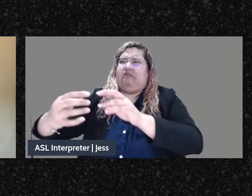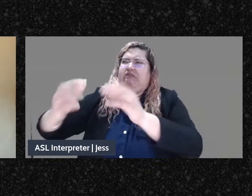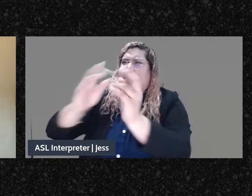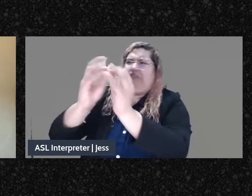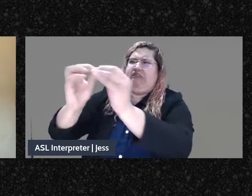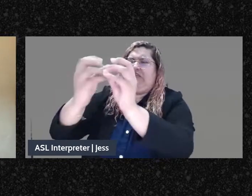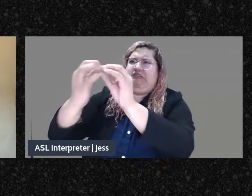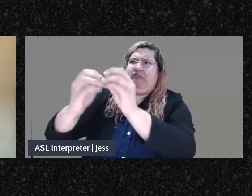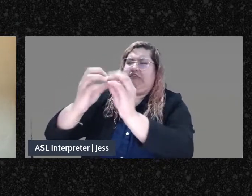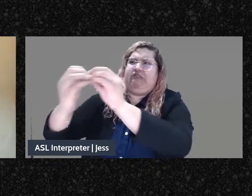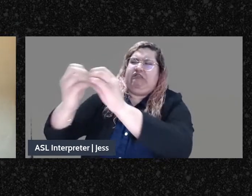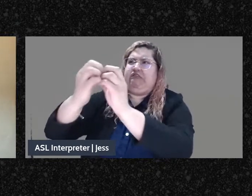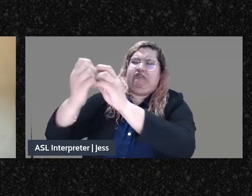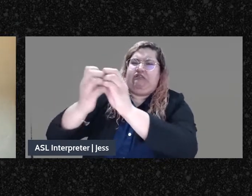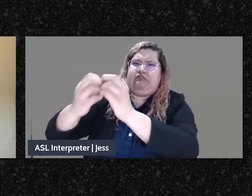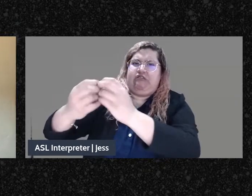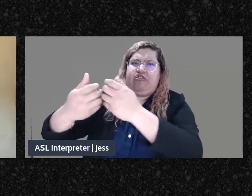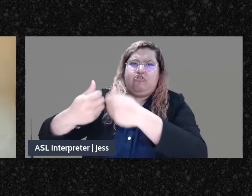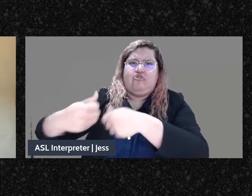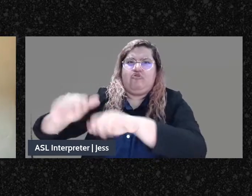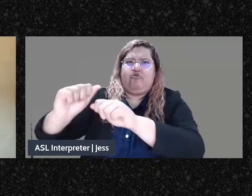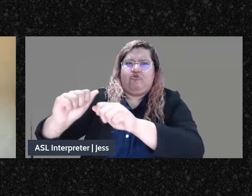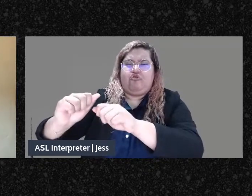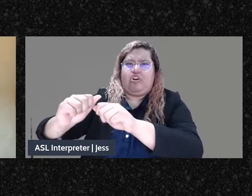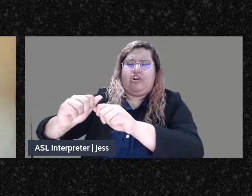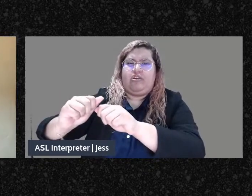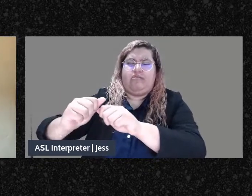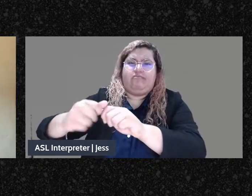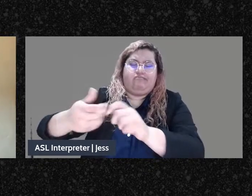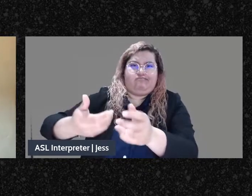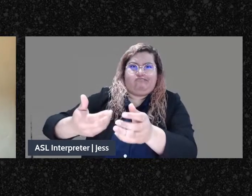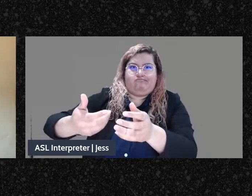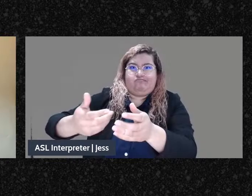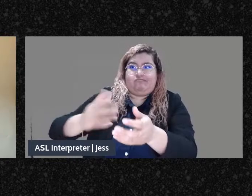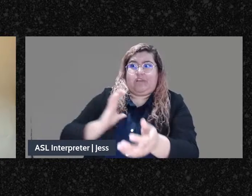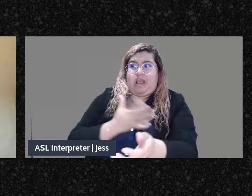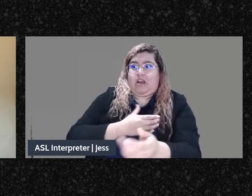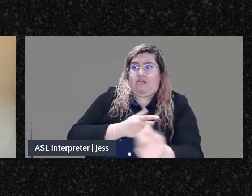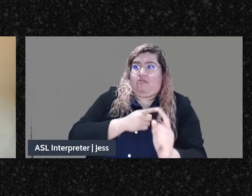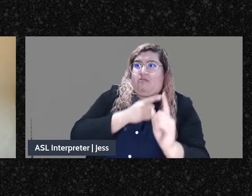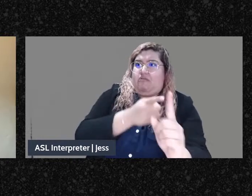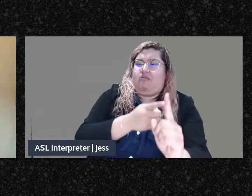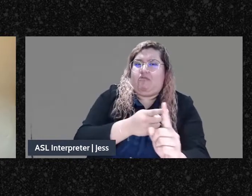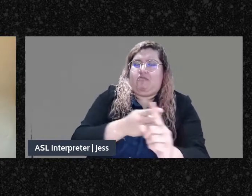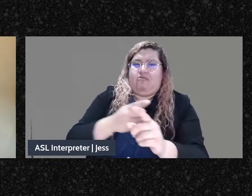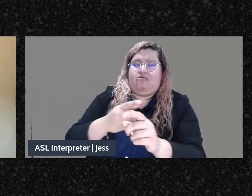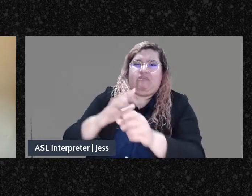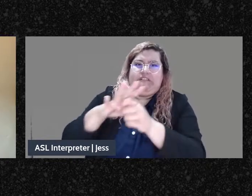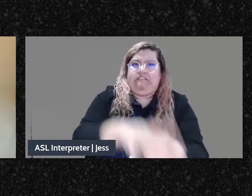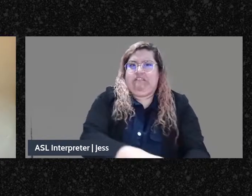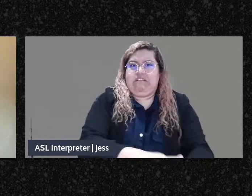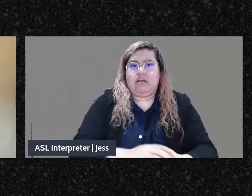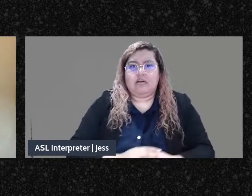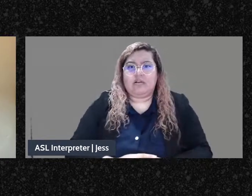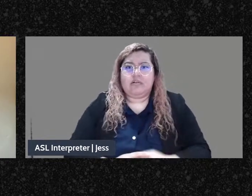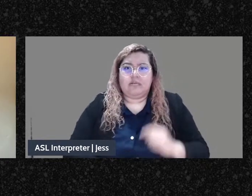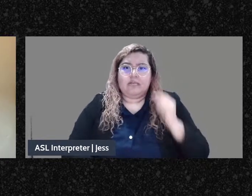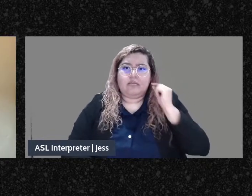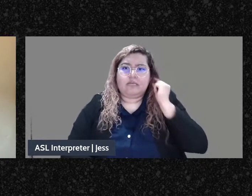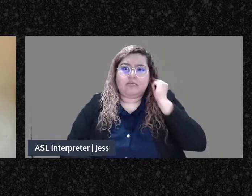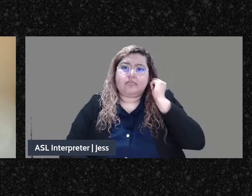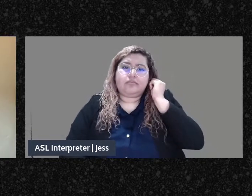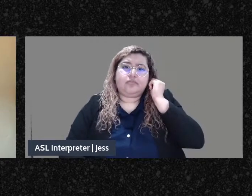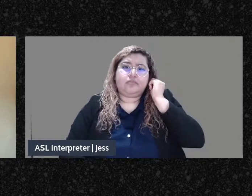To me, it feels essential to observe how significant the impact of the 2020 uprising has